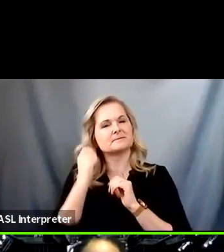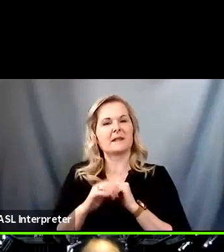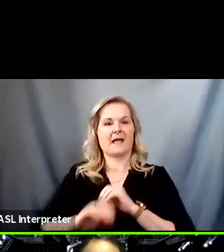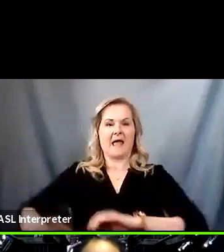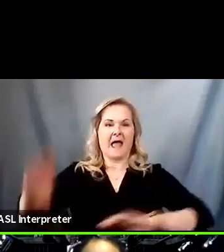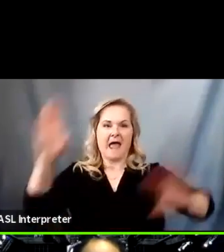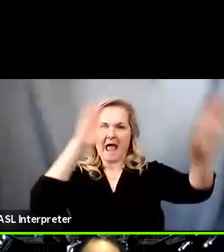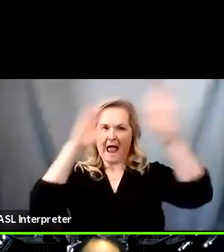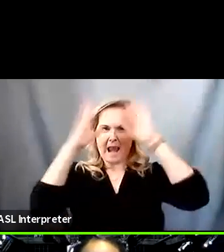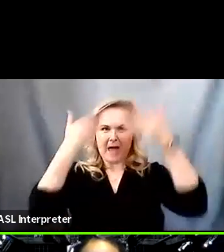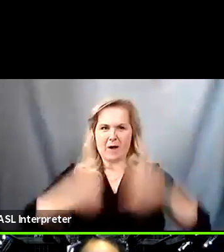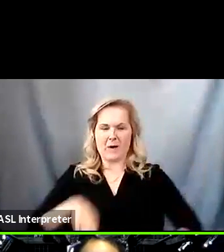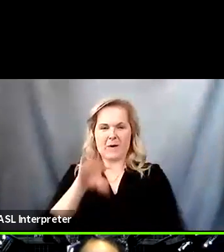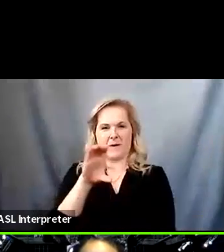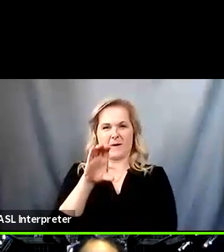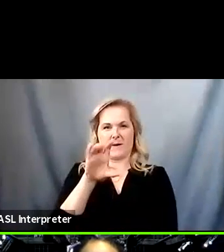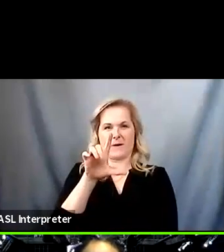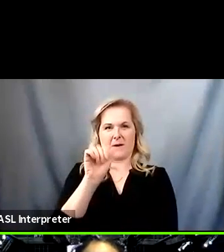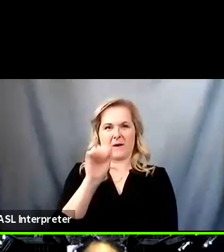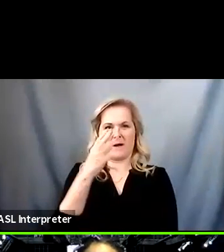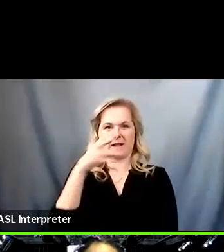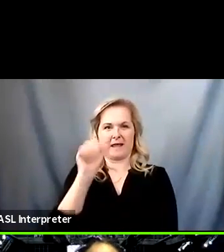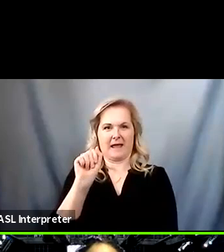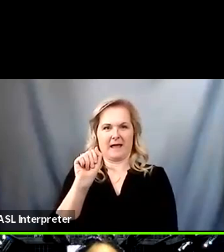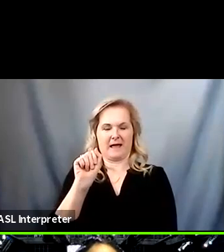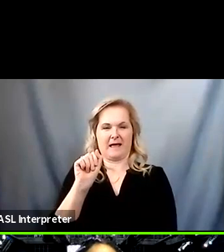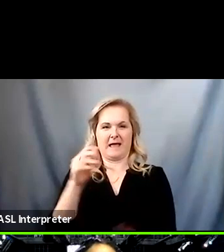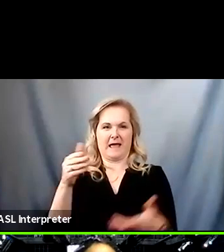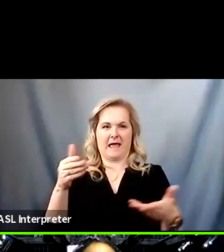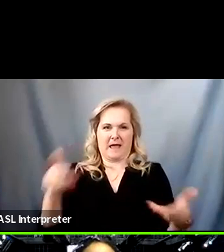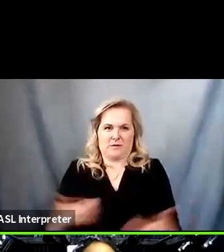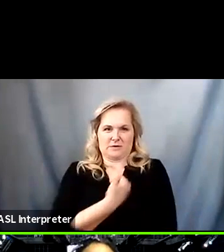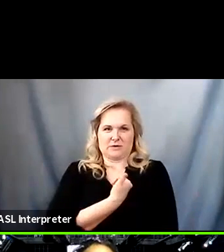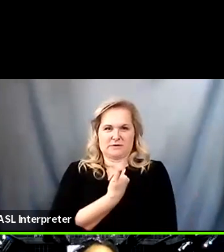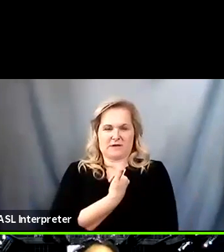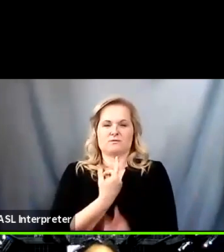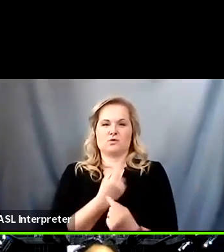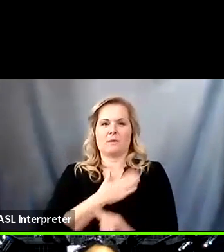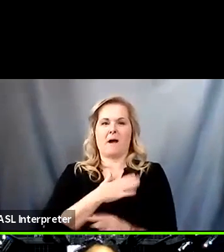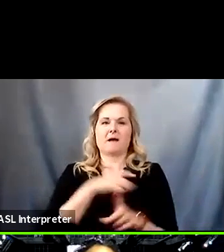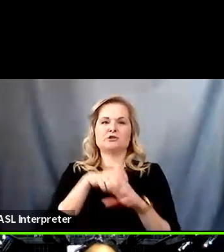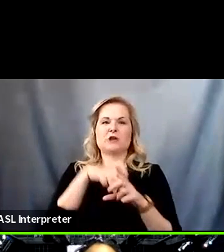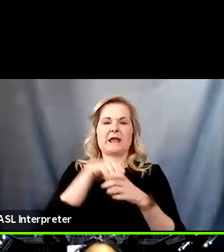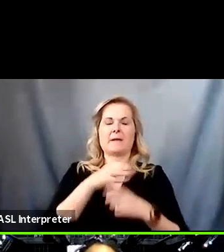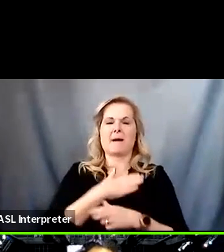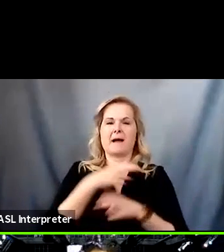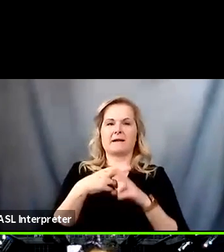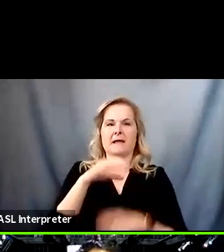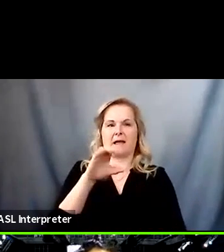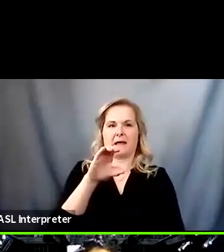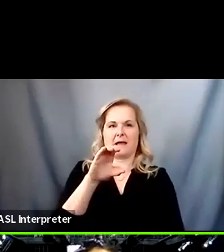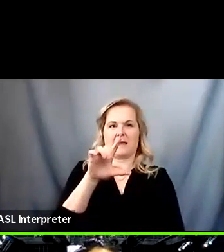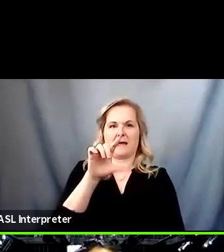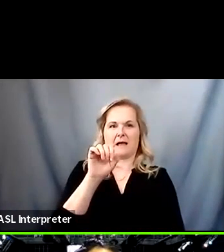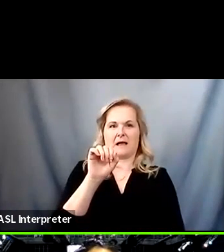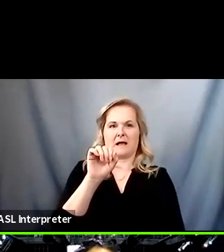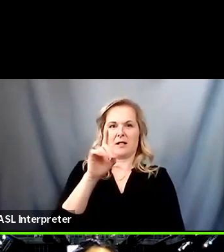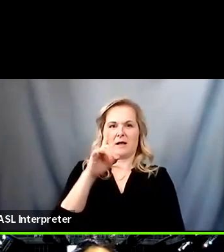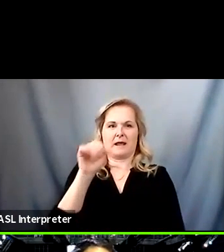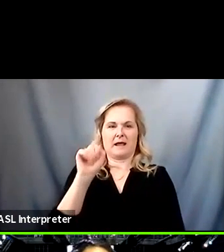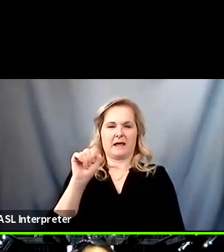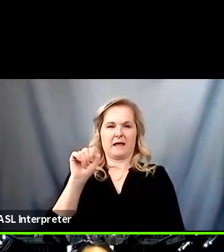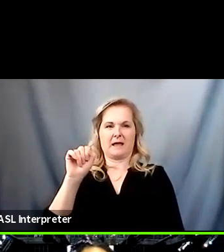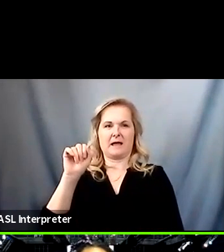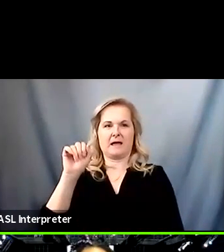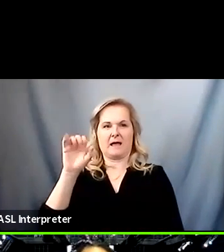Hello, this is Claudia introducing herself, doing my check-in. My name's Claudia Alec. My gender pronouns